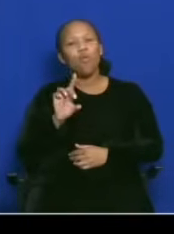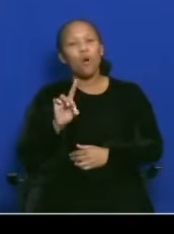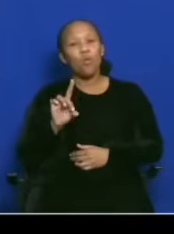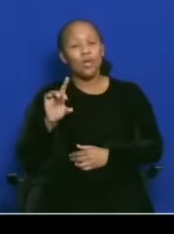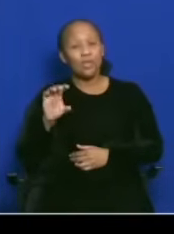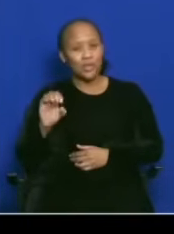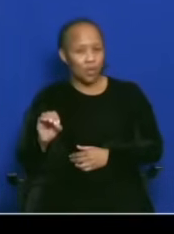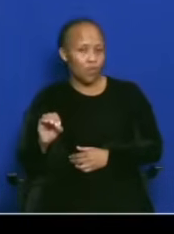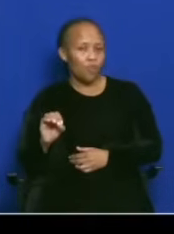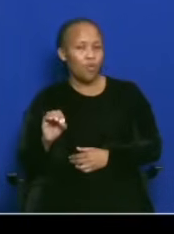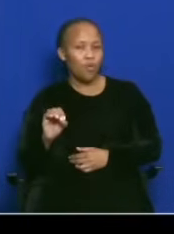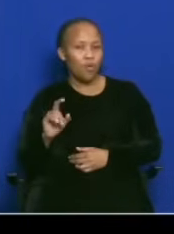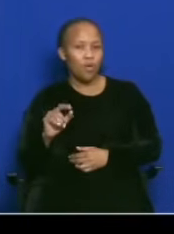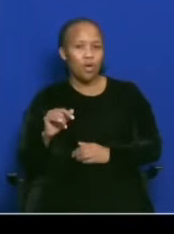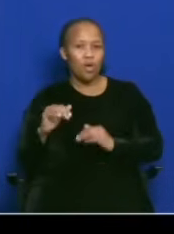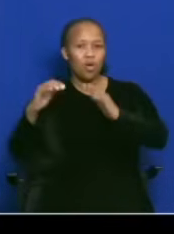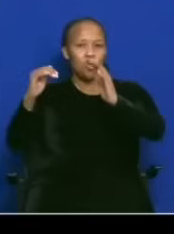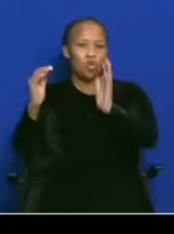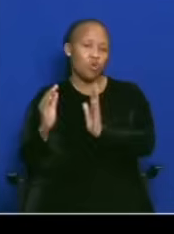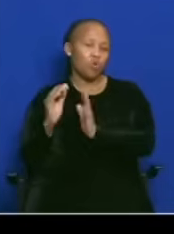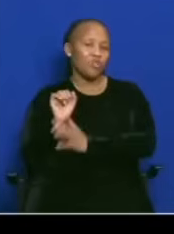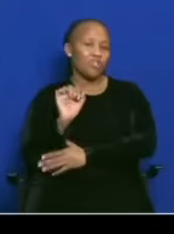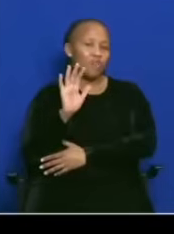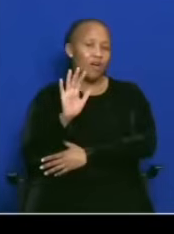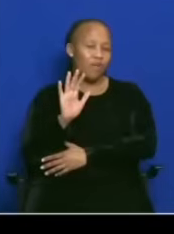clause 5.2.1,